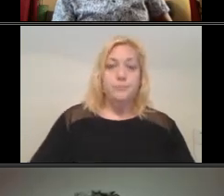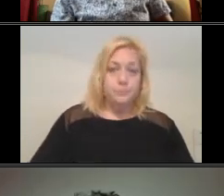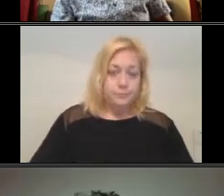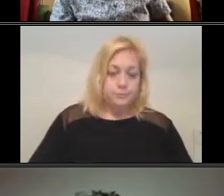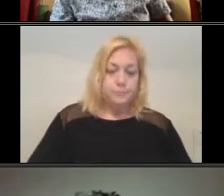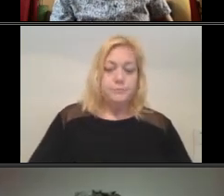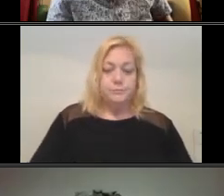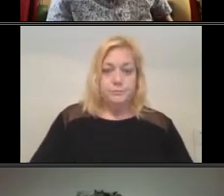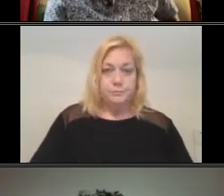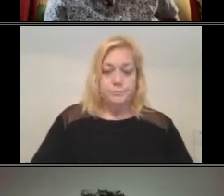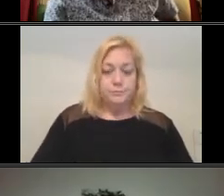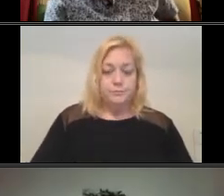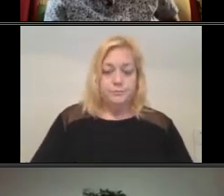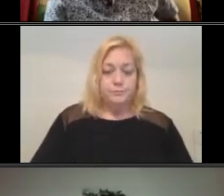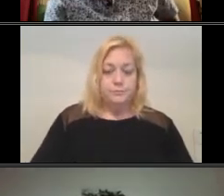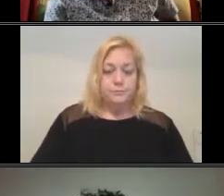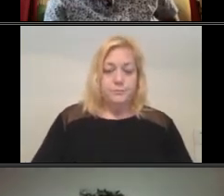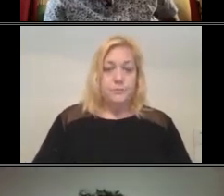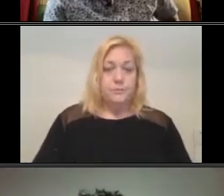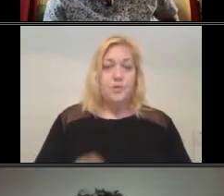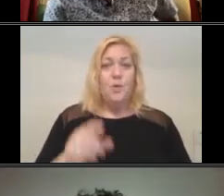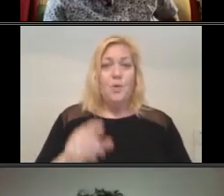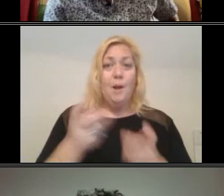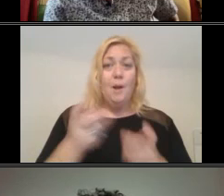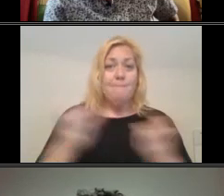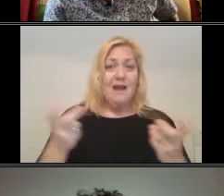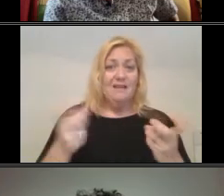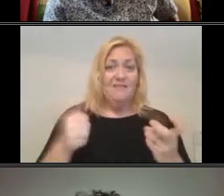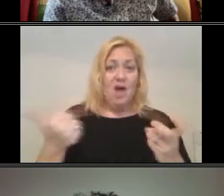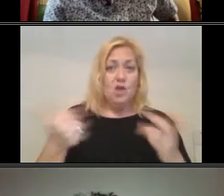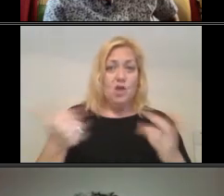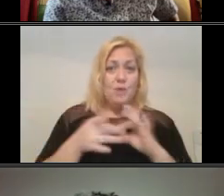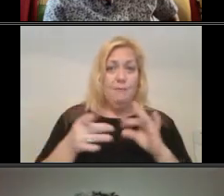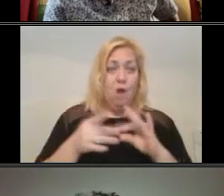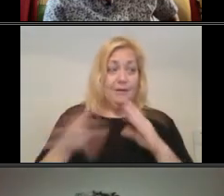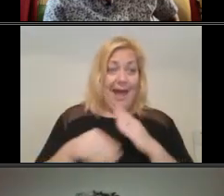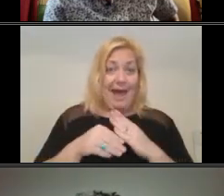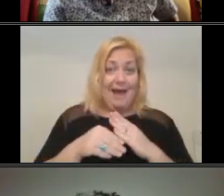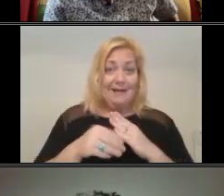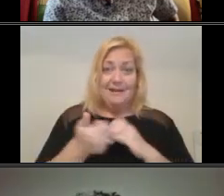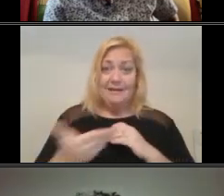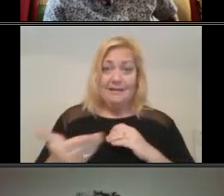Okay. Do our panelists have any other remarks to add?